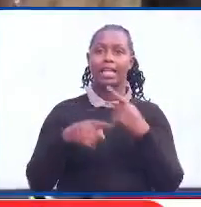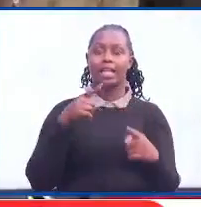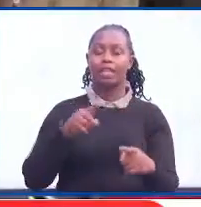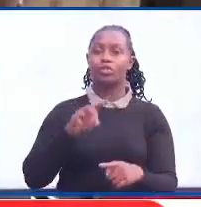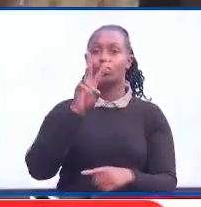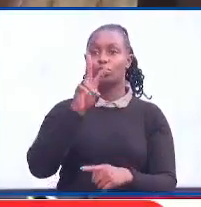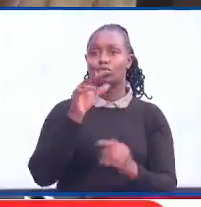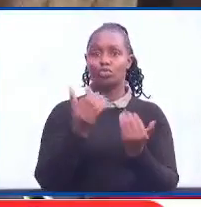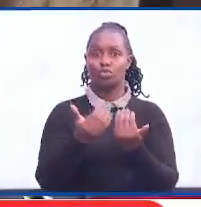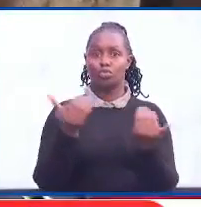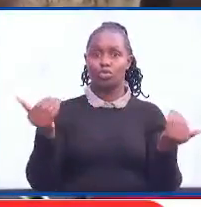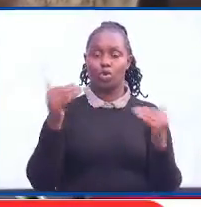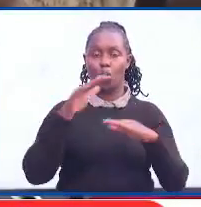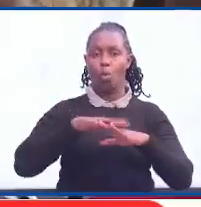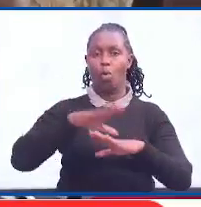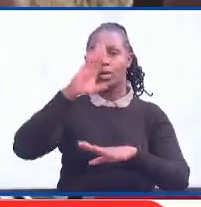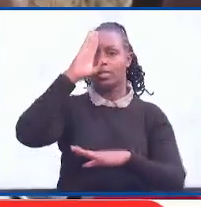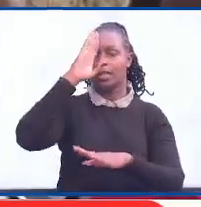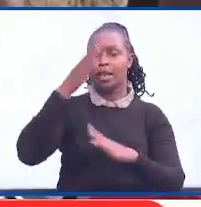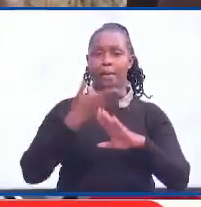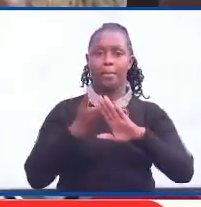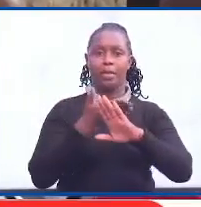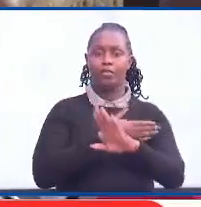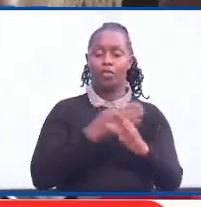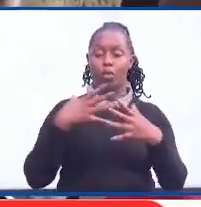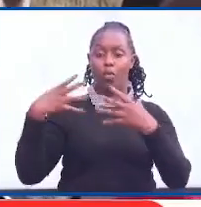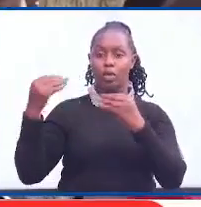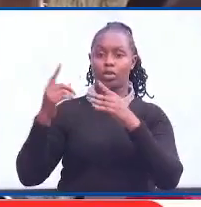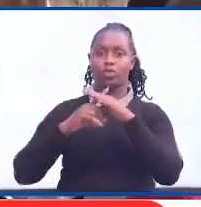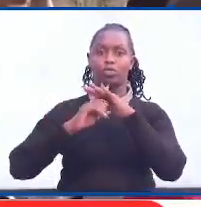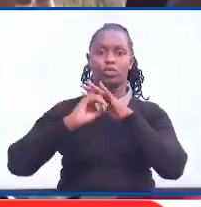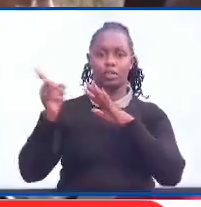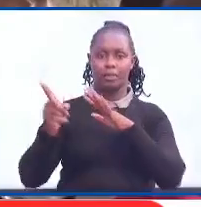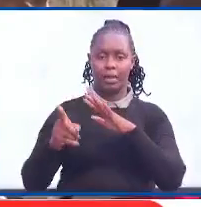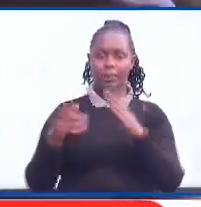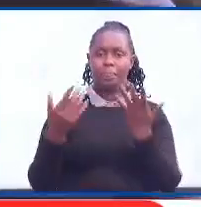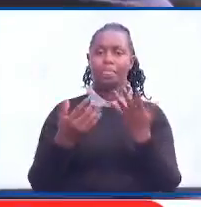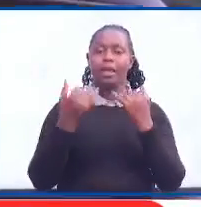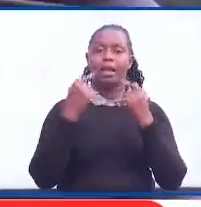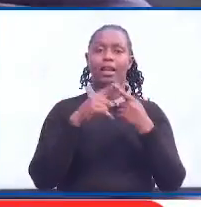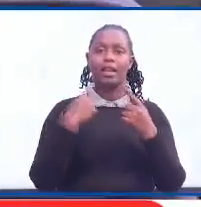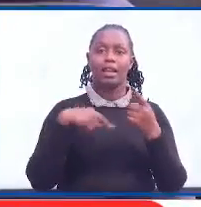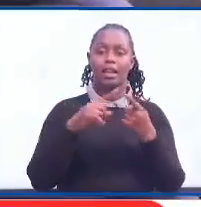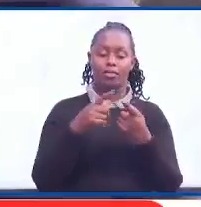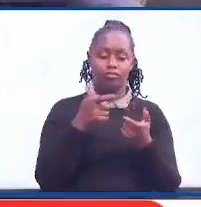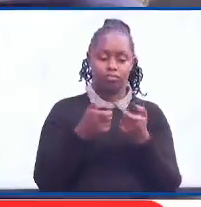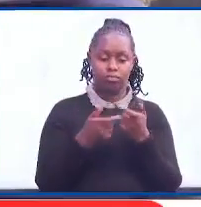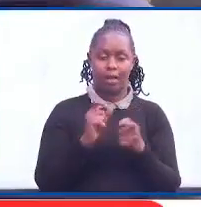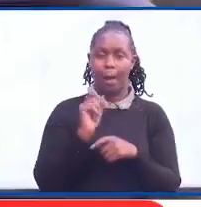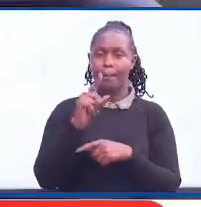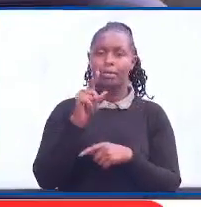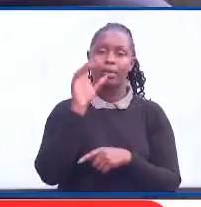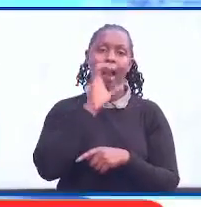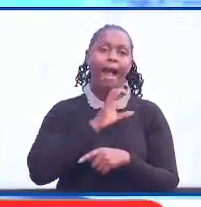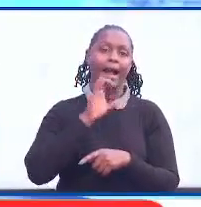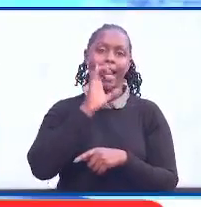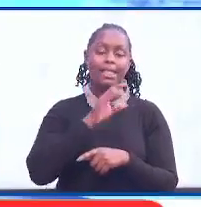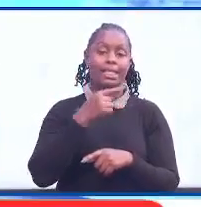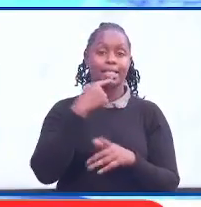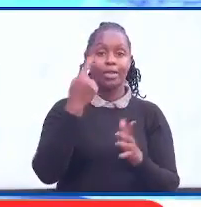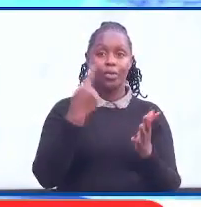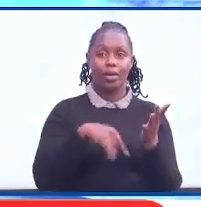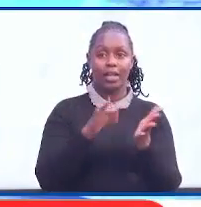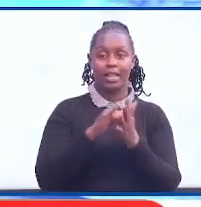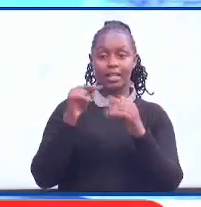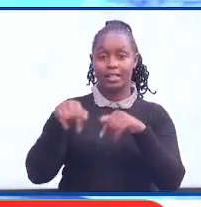Sunday afternoon before going into hiding. Kangethe reportedly sent a text message to one of his cousins telling him that he